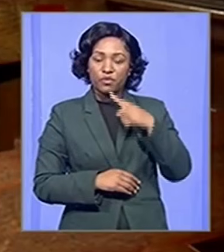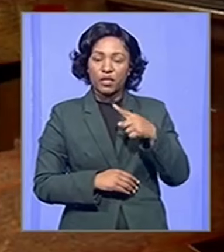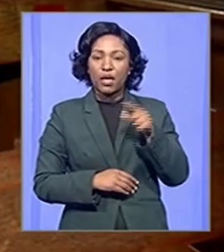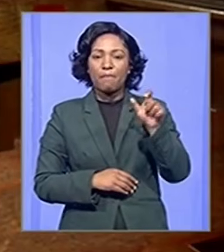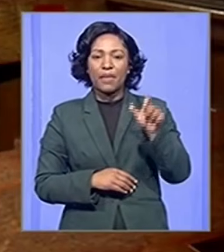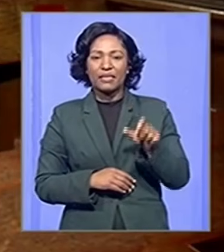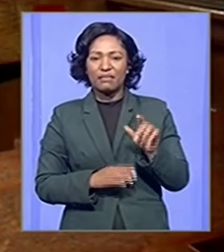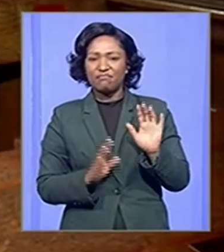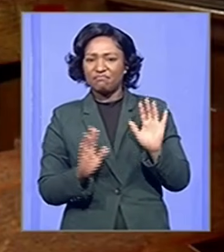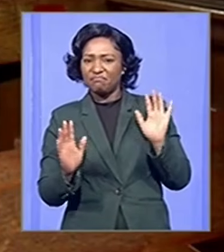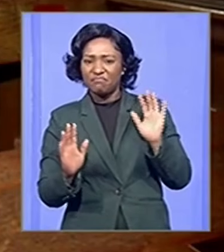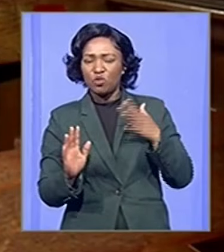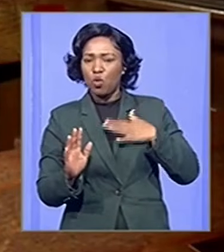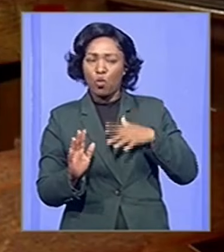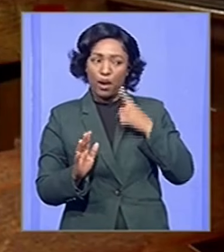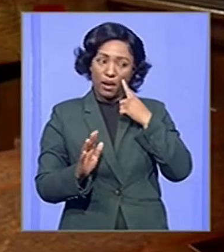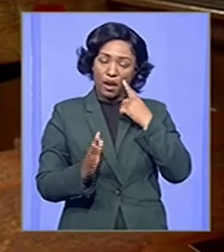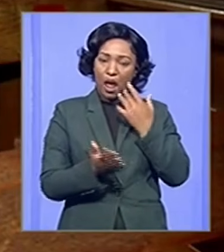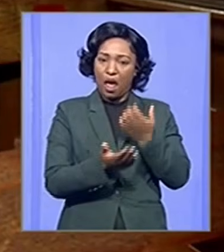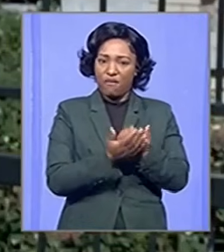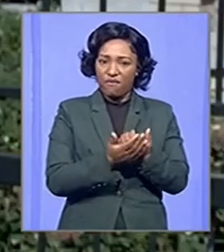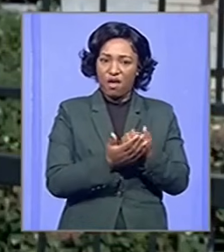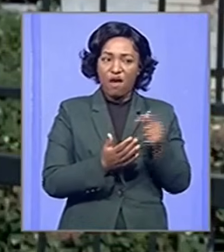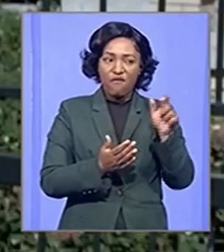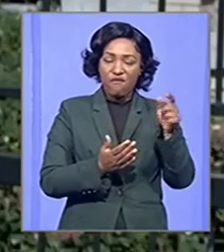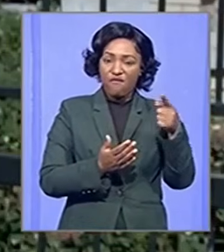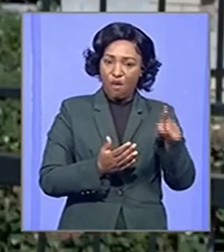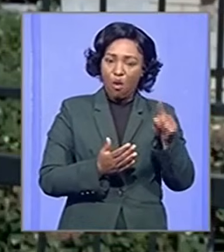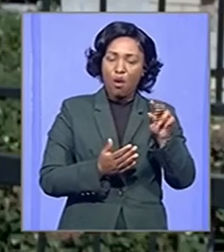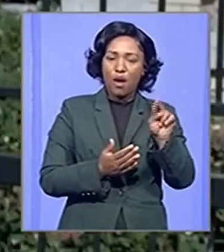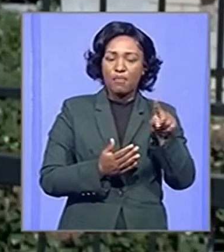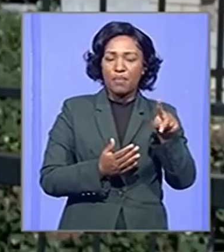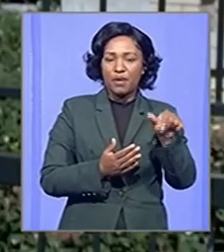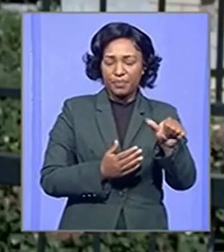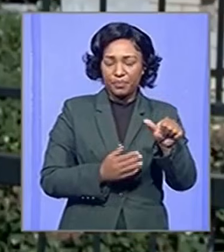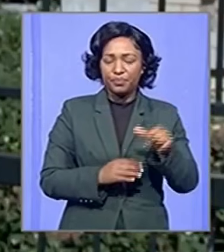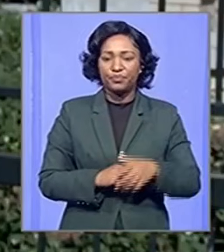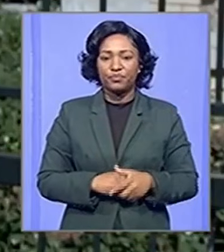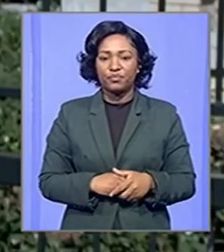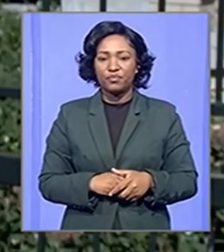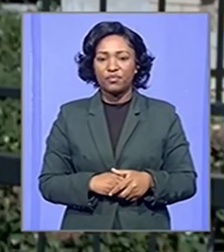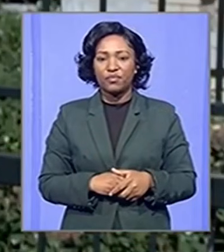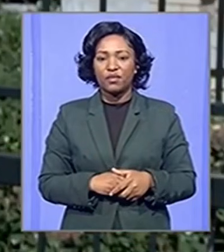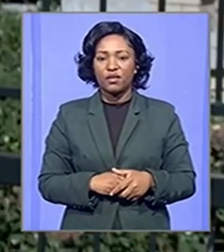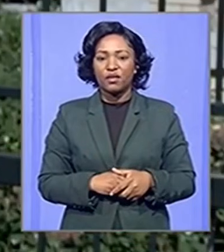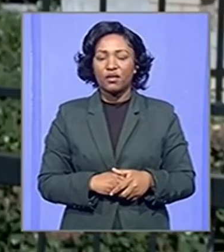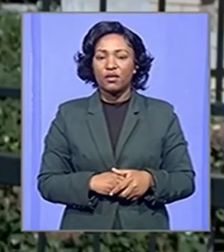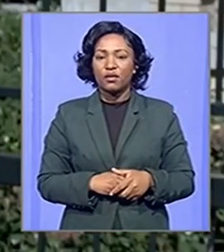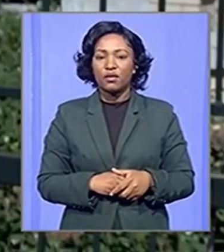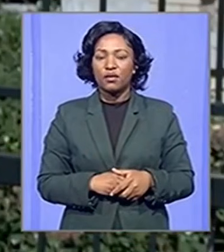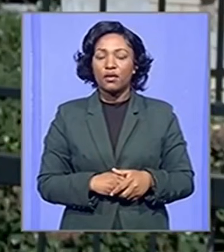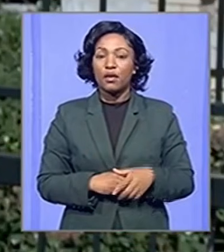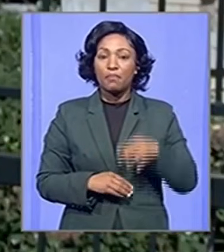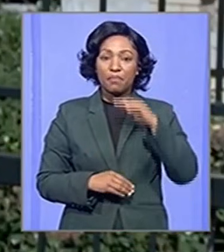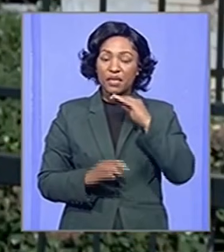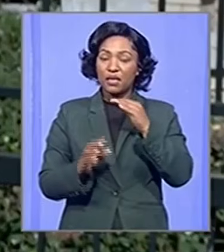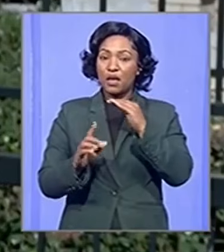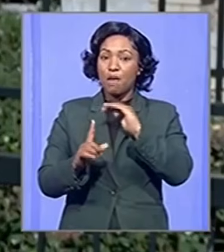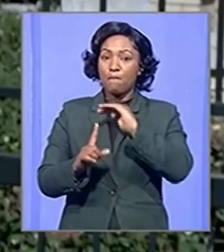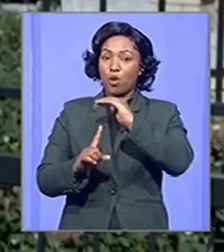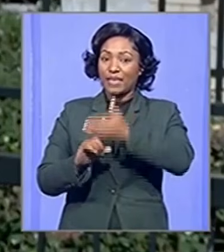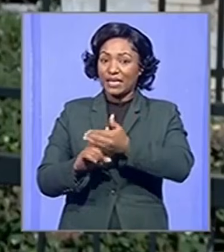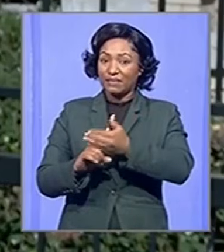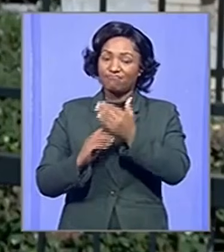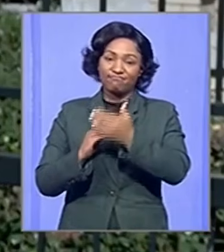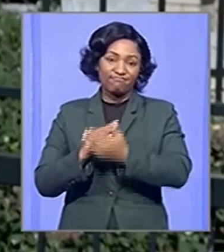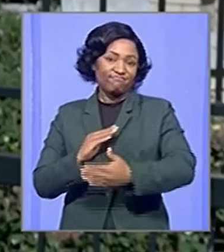go se nne mosupi wa puso go ya ka karolo eno. Indemnity from prosecution does not necessarily protect you from